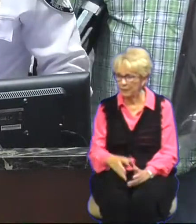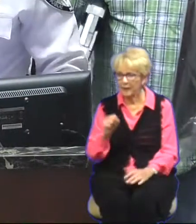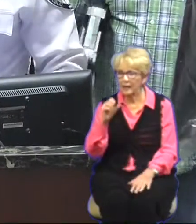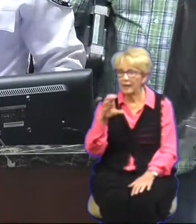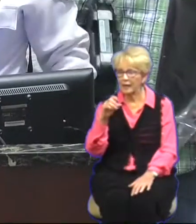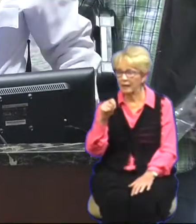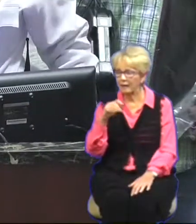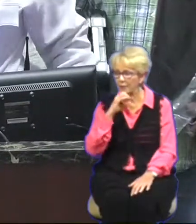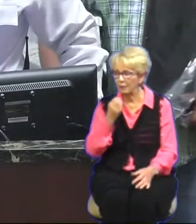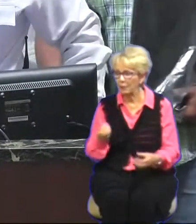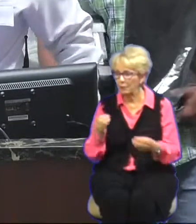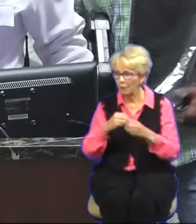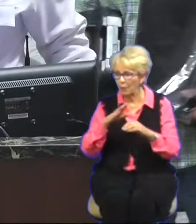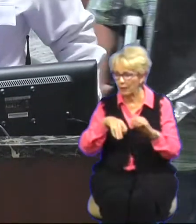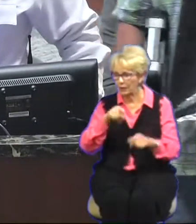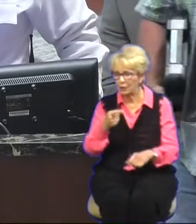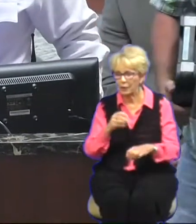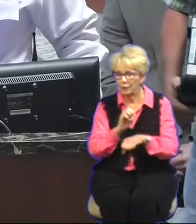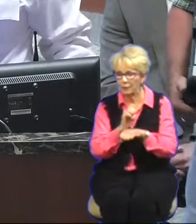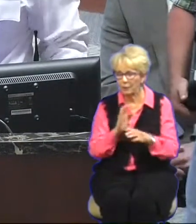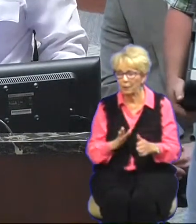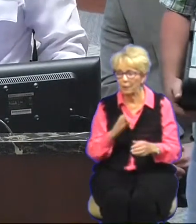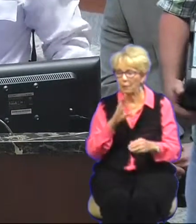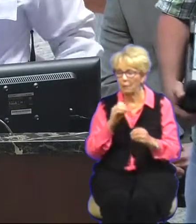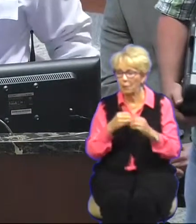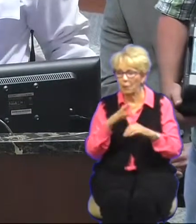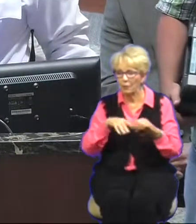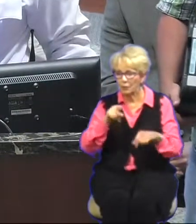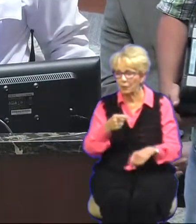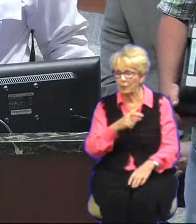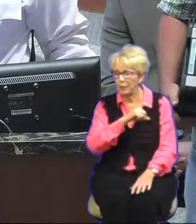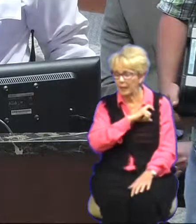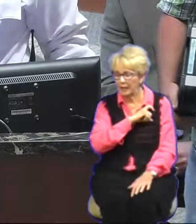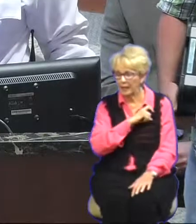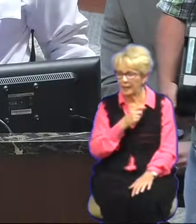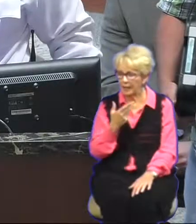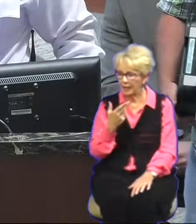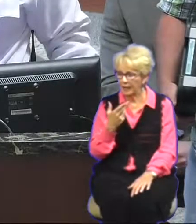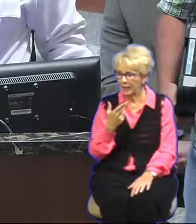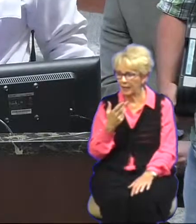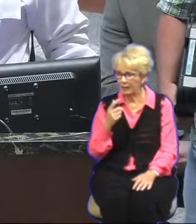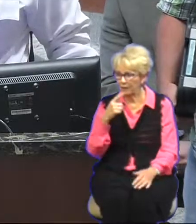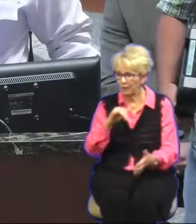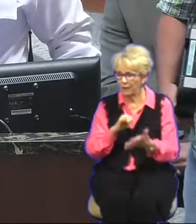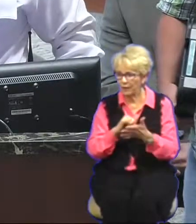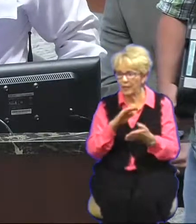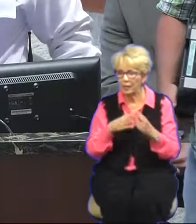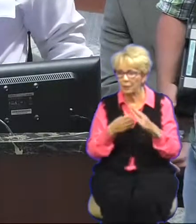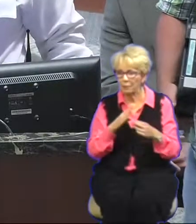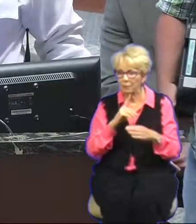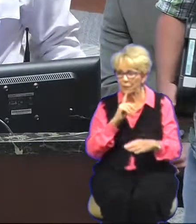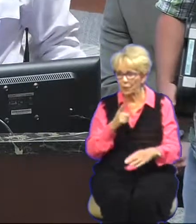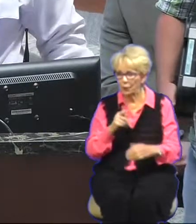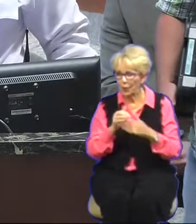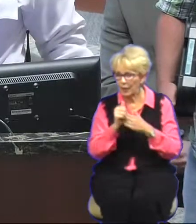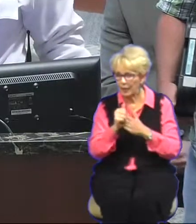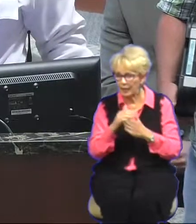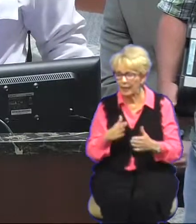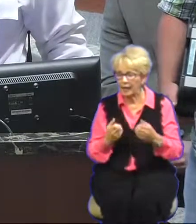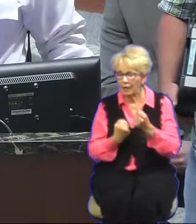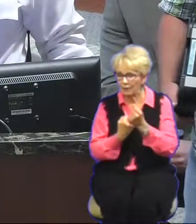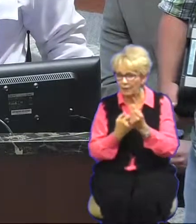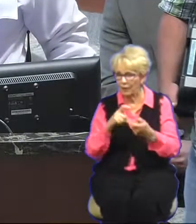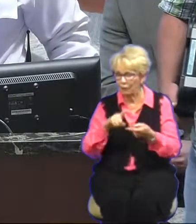Scott is more than just an employee. He's more than just a public safety officer. For his community, he is a true leader, an advocate,